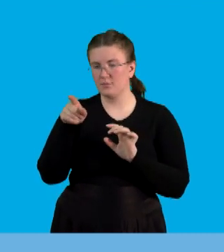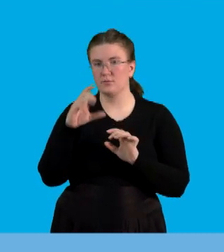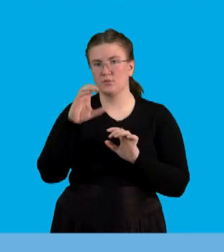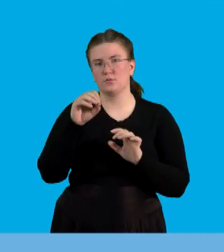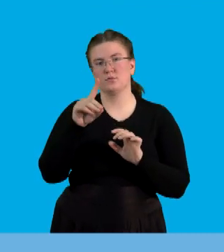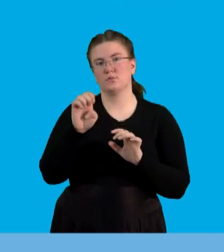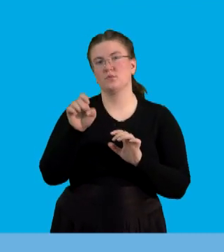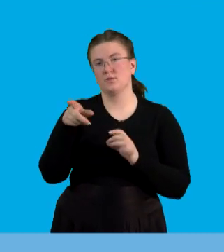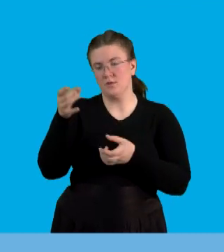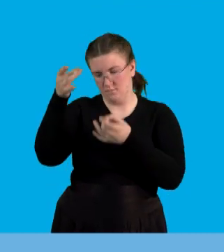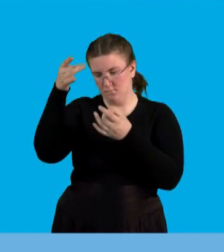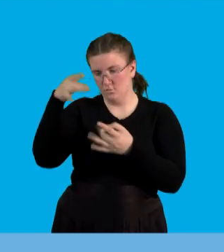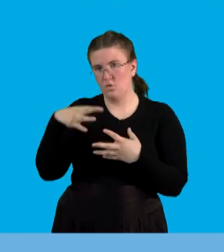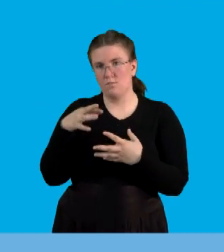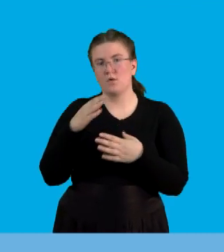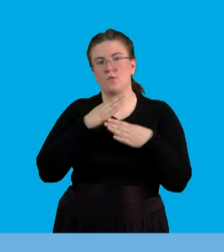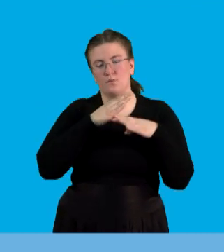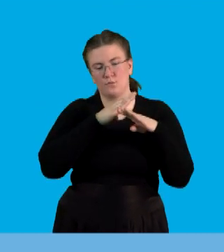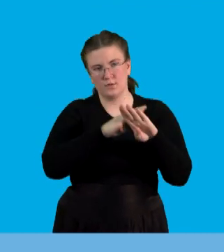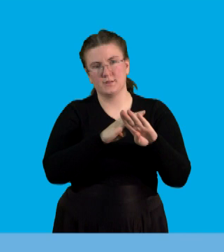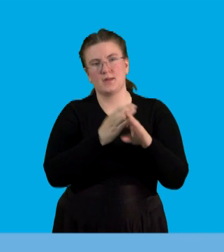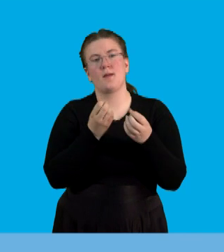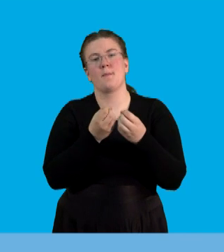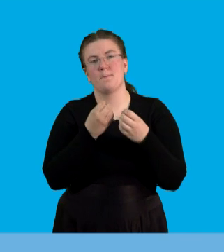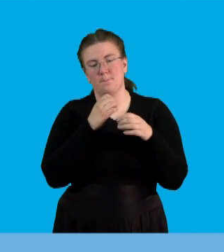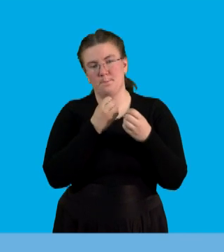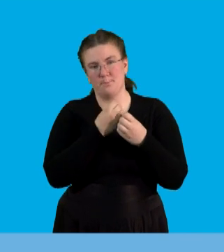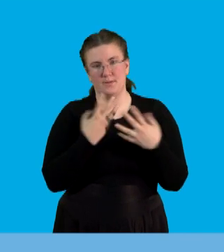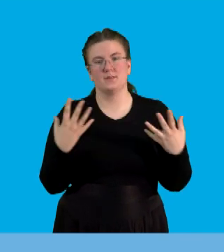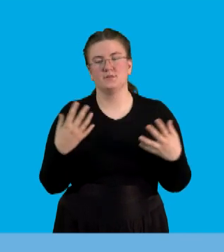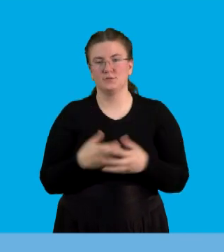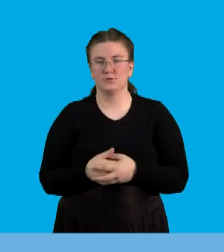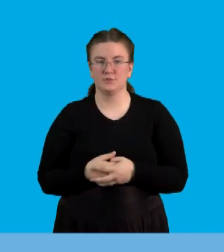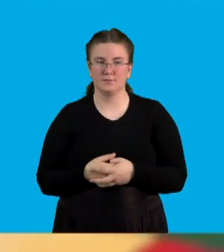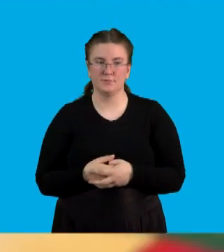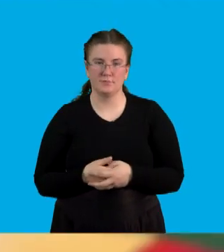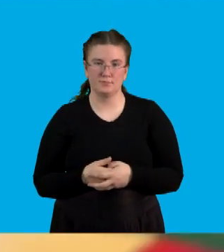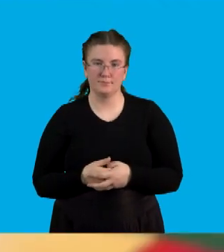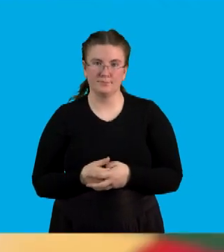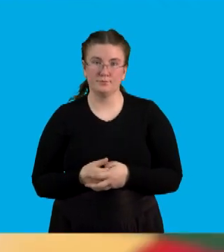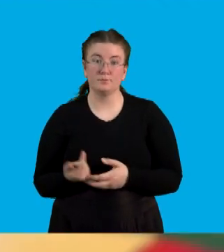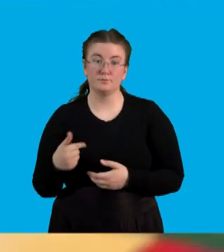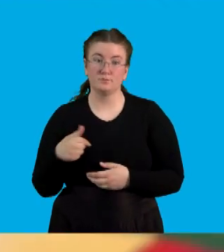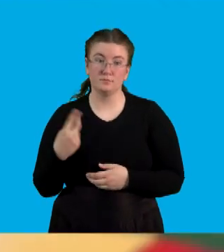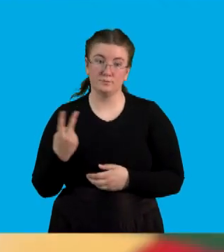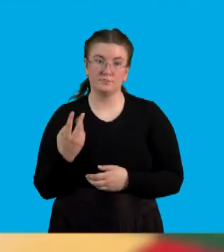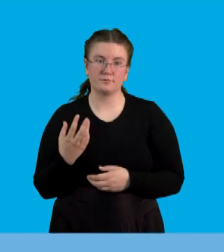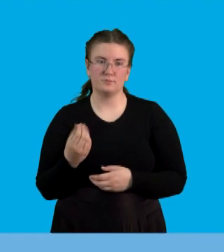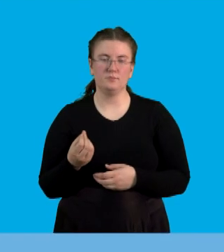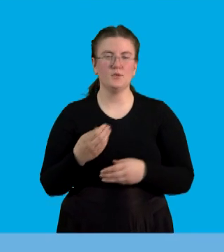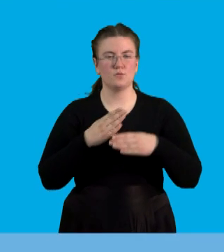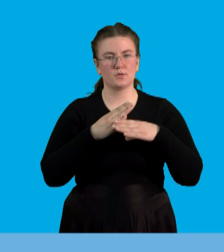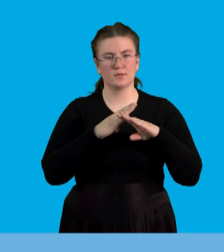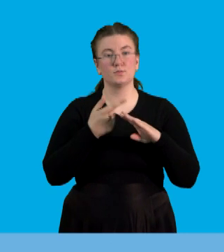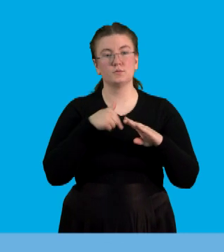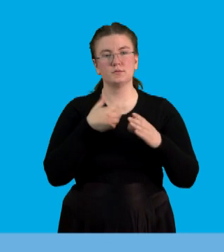a code that tells us how much a resistor has in terms of its resistance. So we also